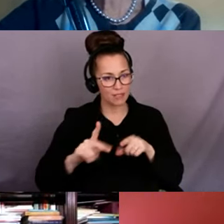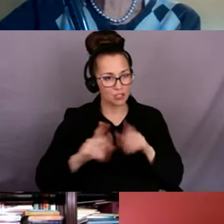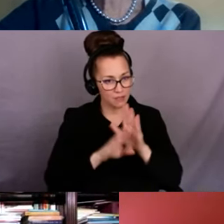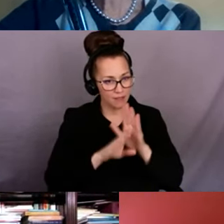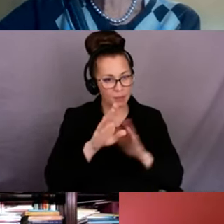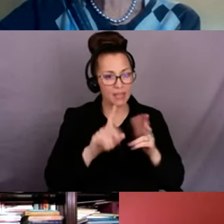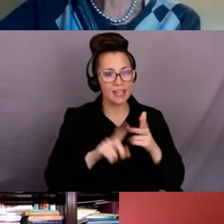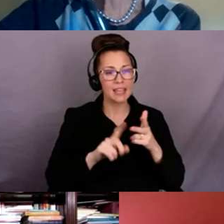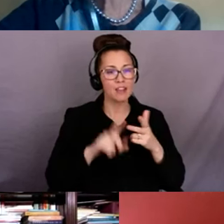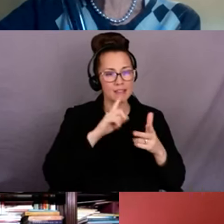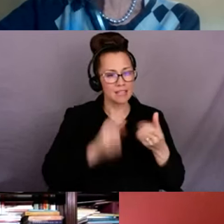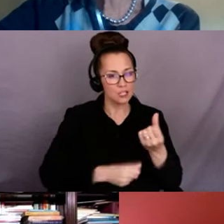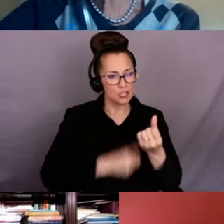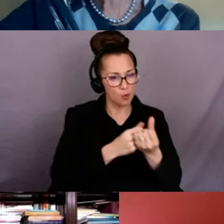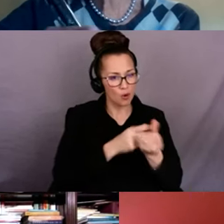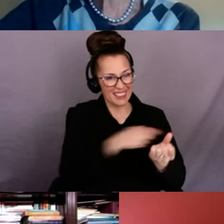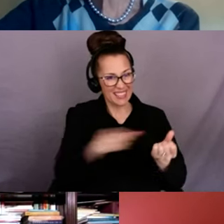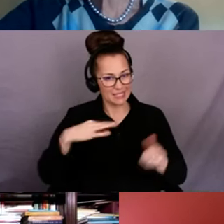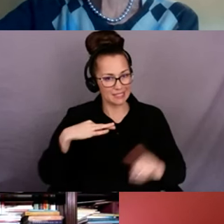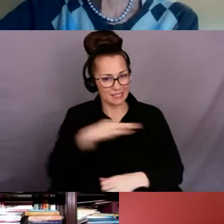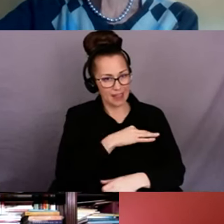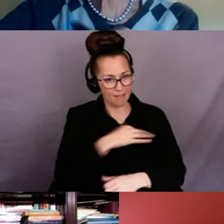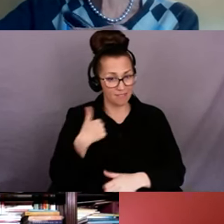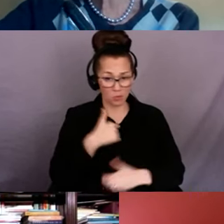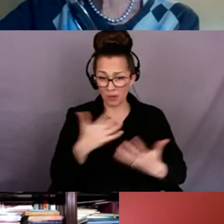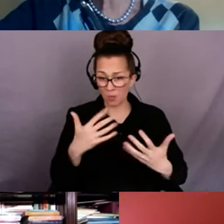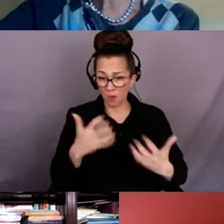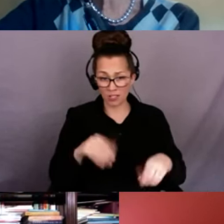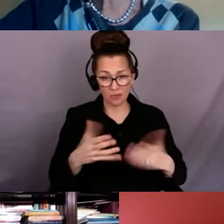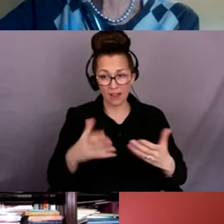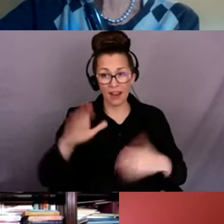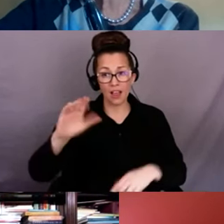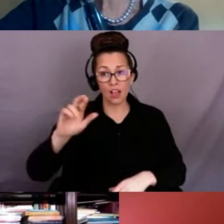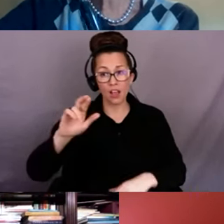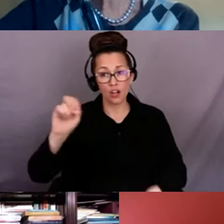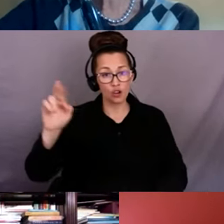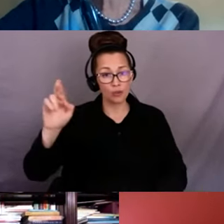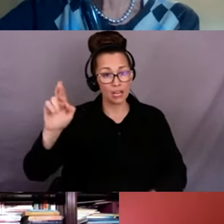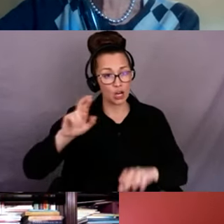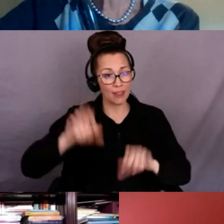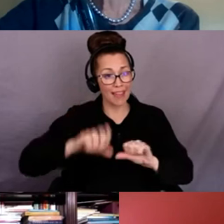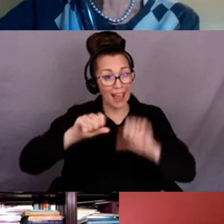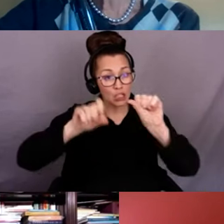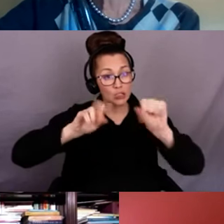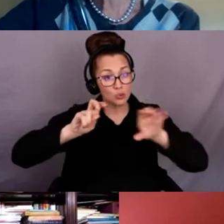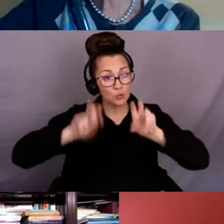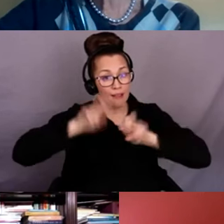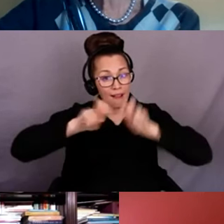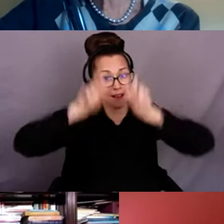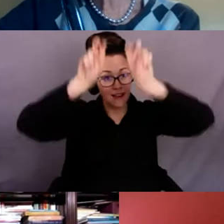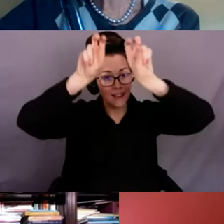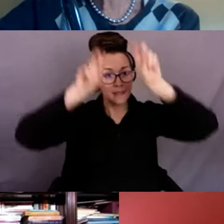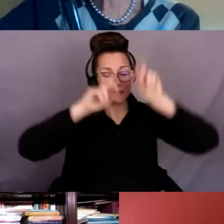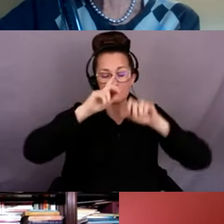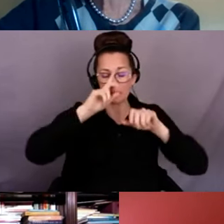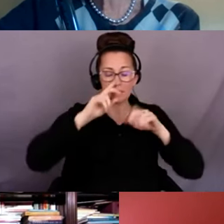to the work that they do. And we really want to be able to provide career ladders, opportunities for professional development, and opportunities for these